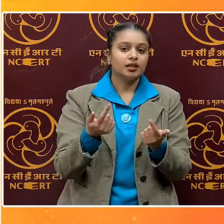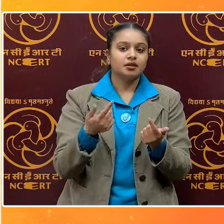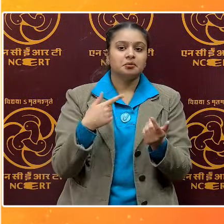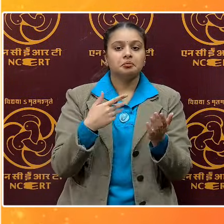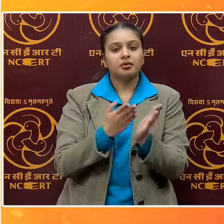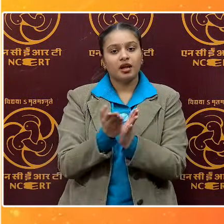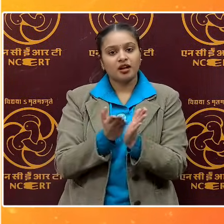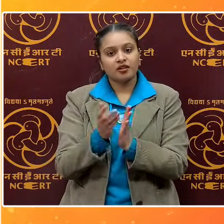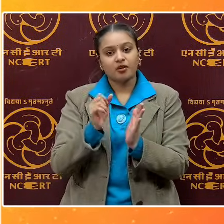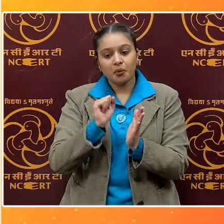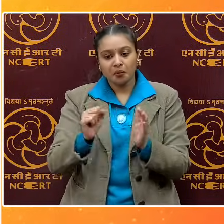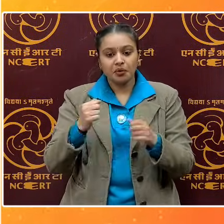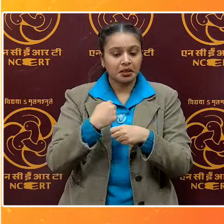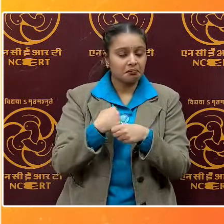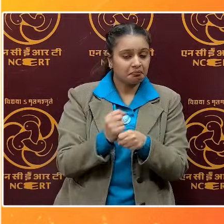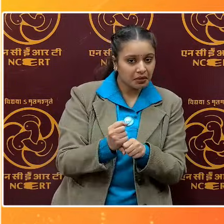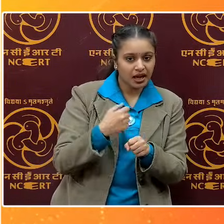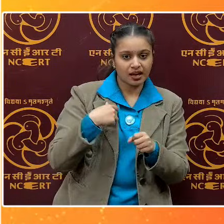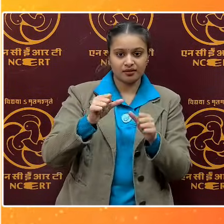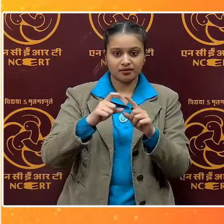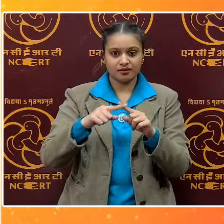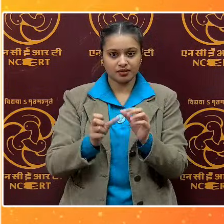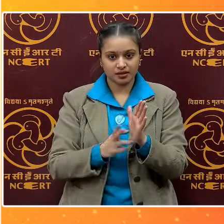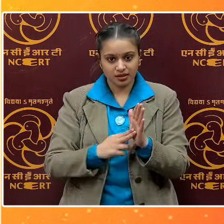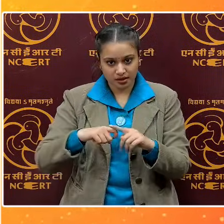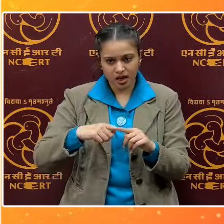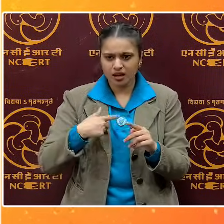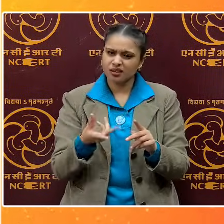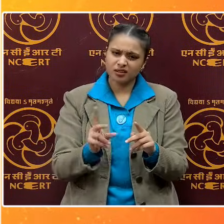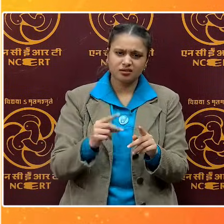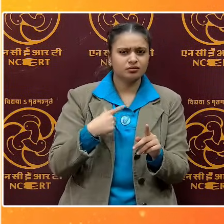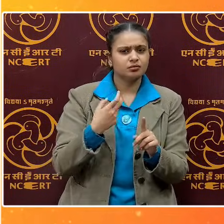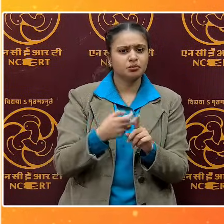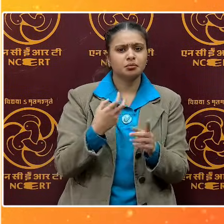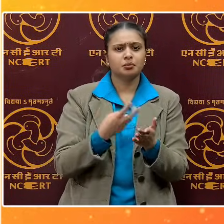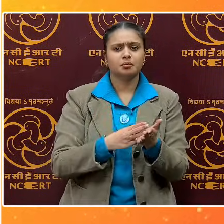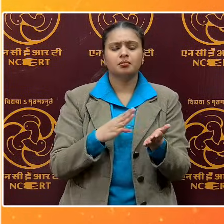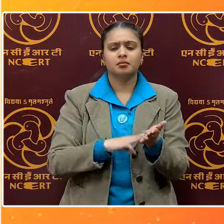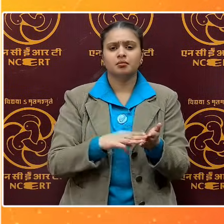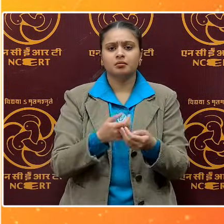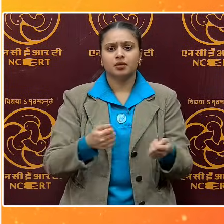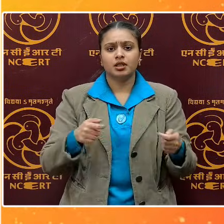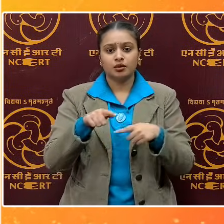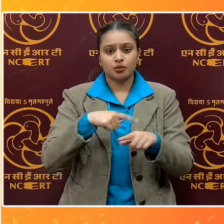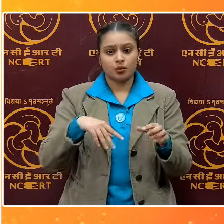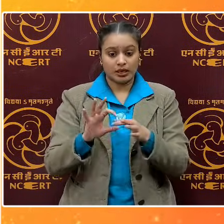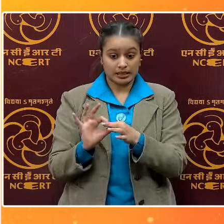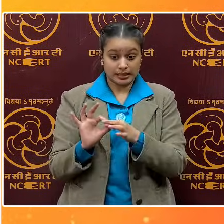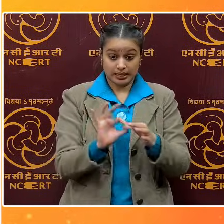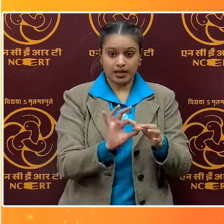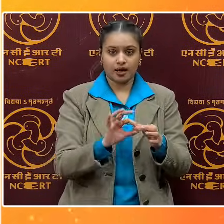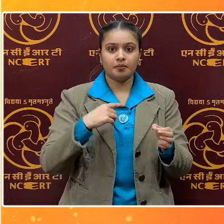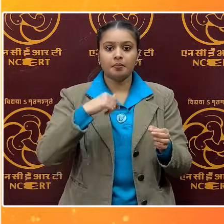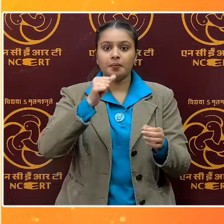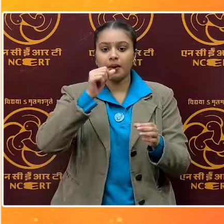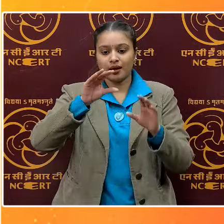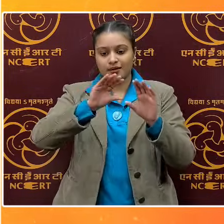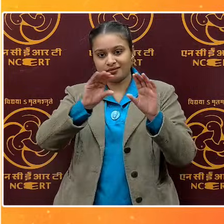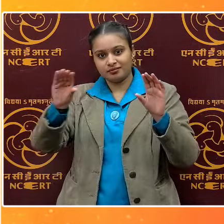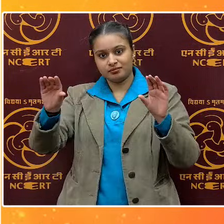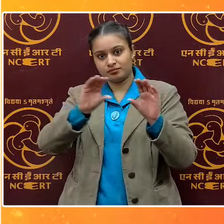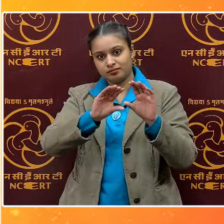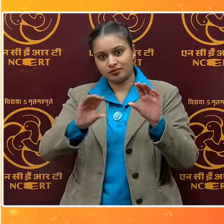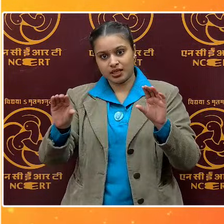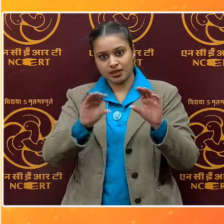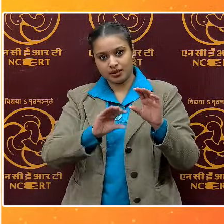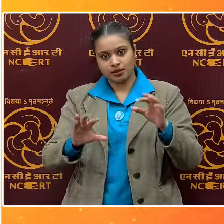way that they build these tanks. They are again made of cement. And they must be attaching then pipelines to the Exactly. tank